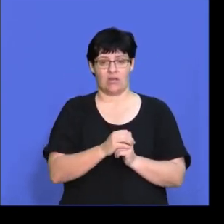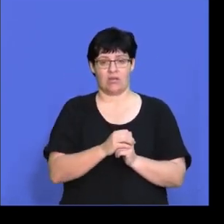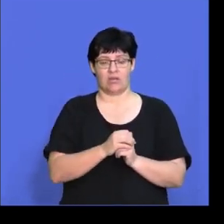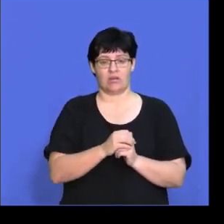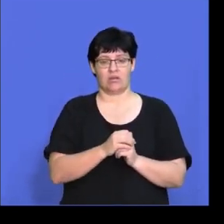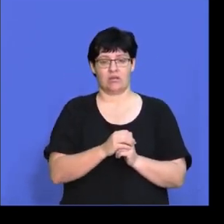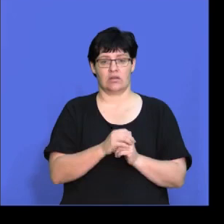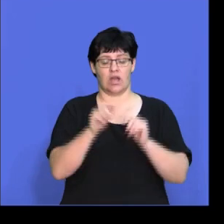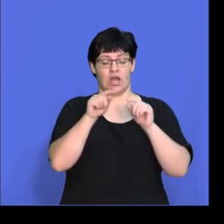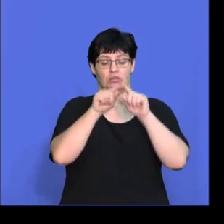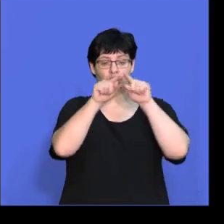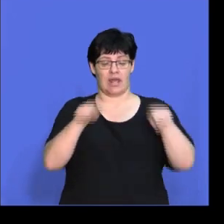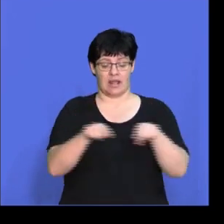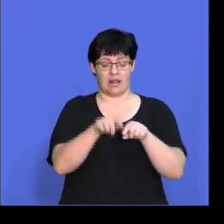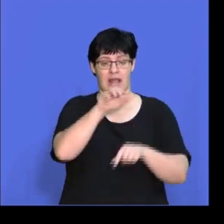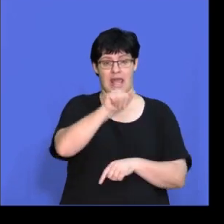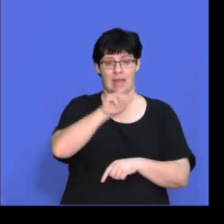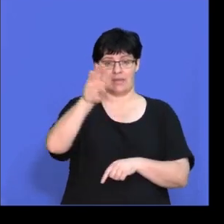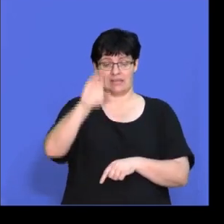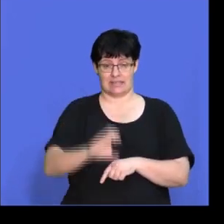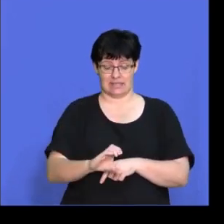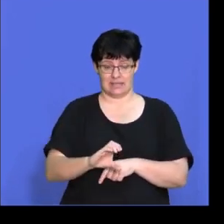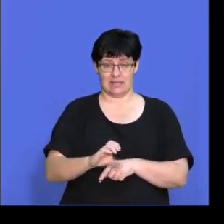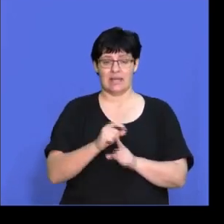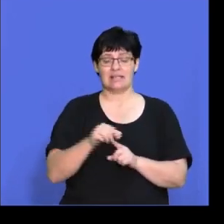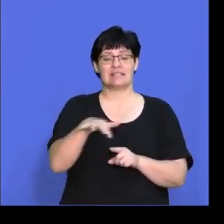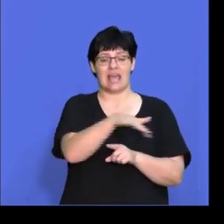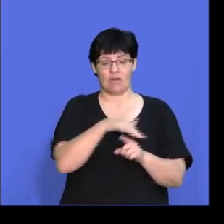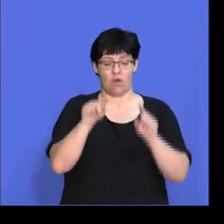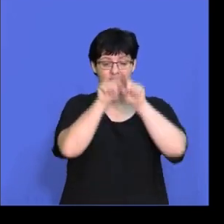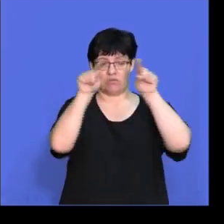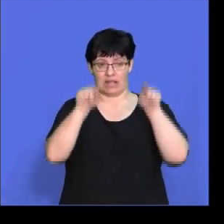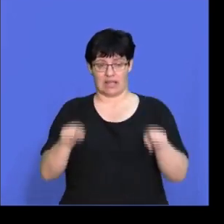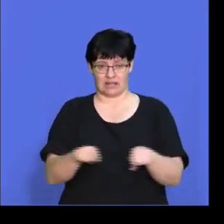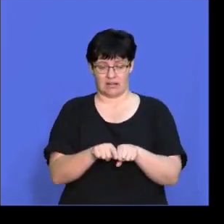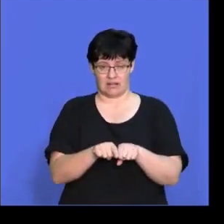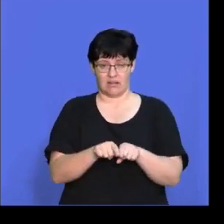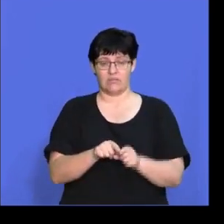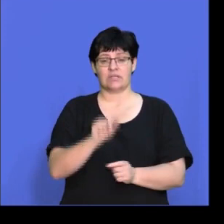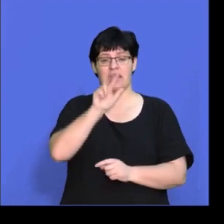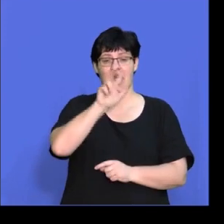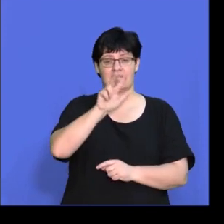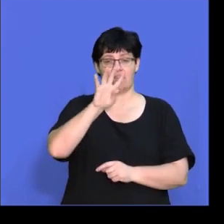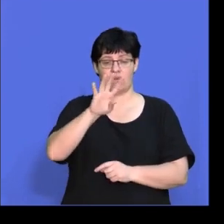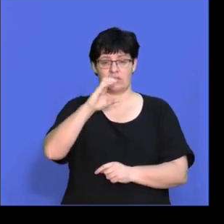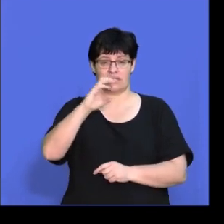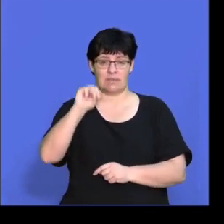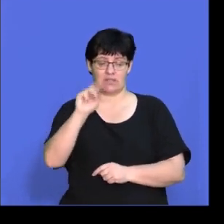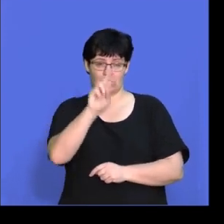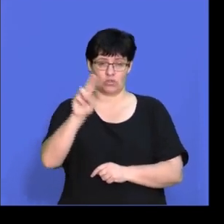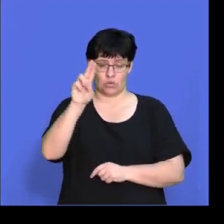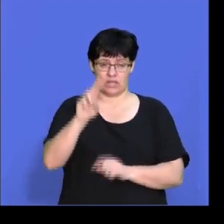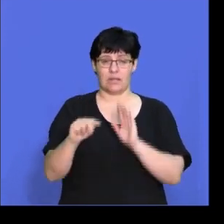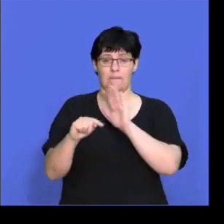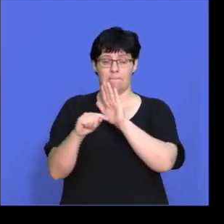of triangle ABC, as I said, is the area of the rectangle, which was 84